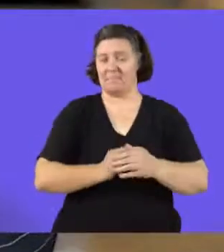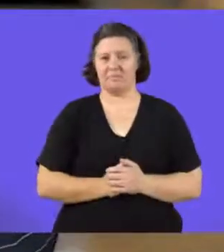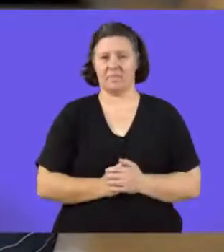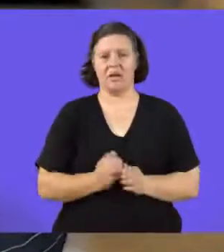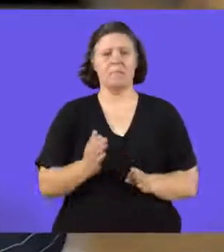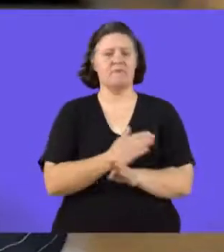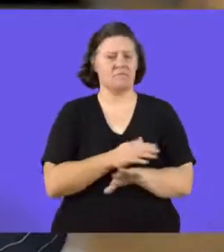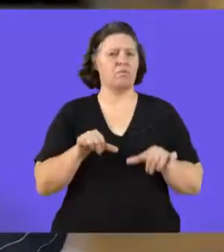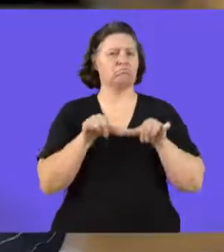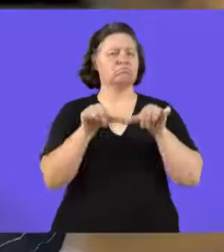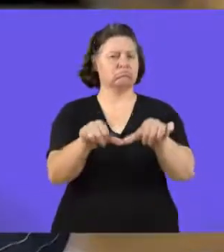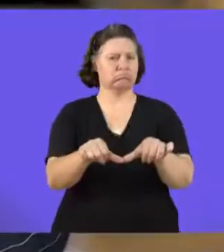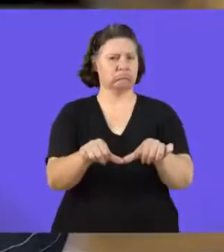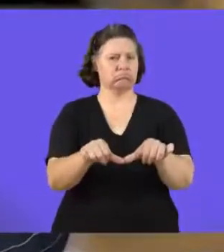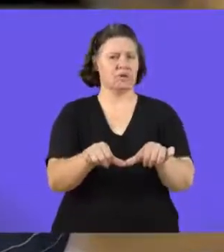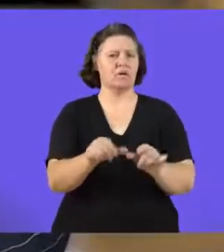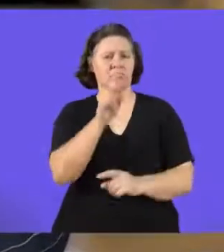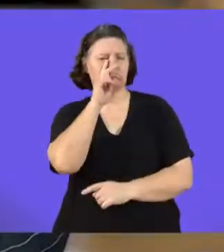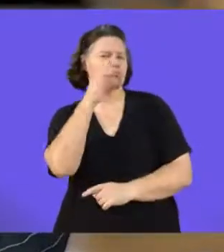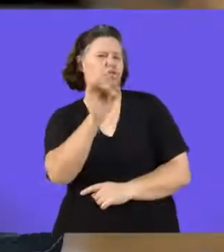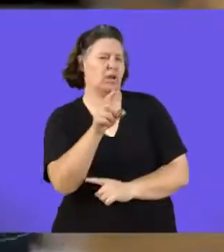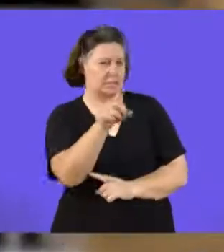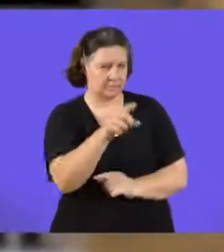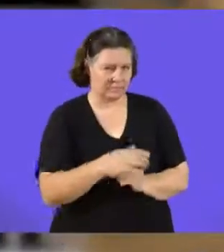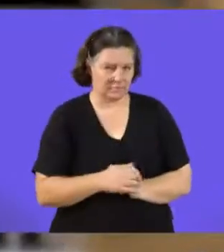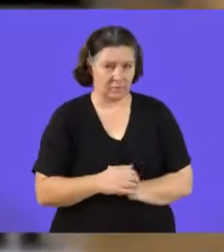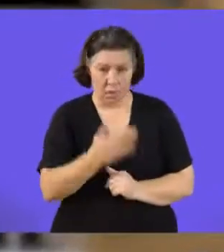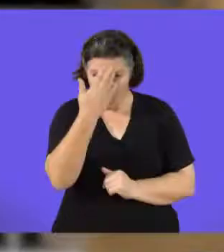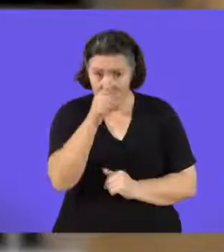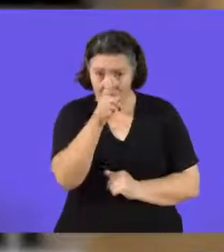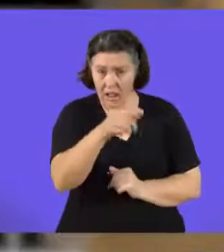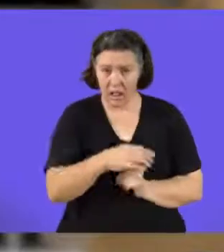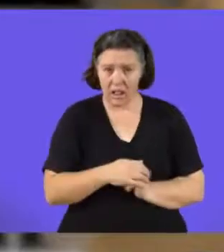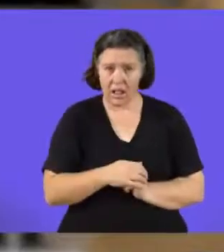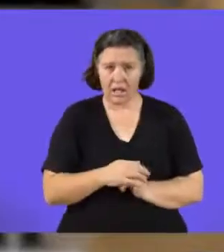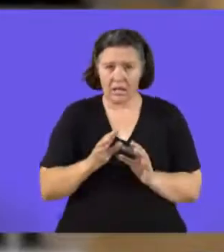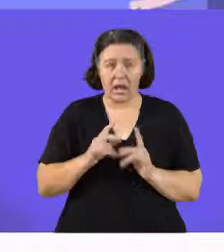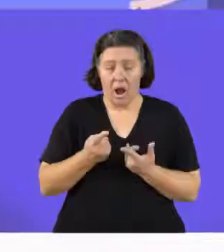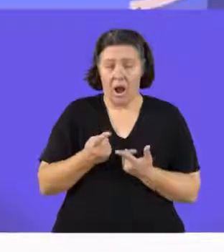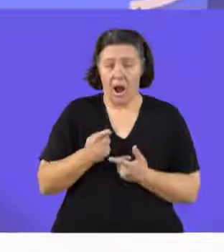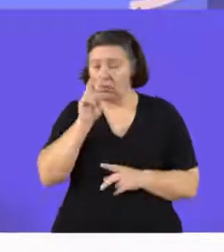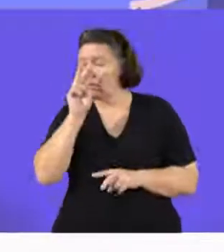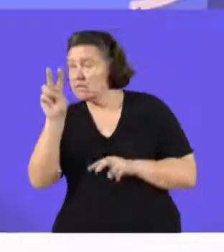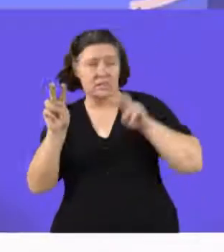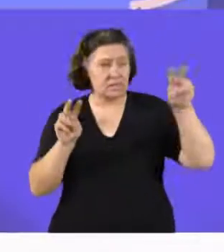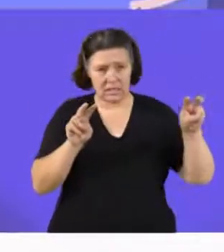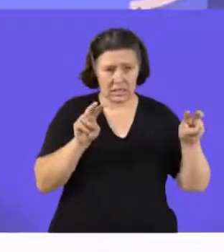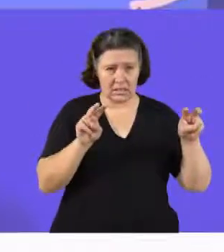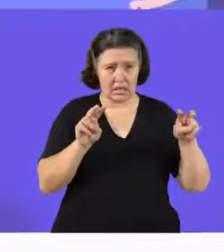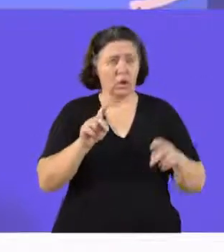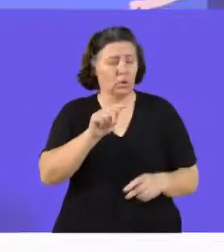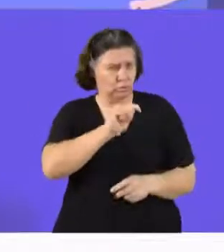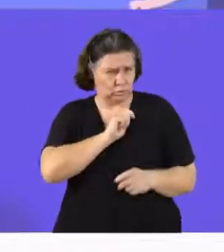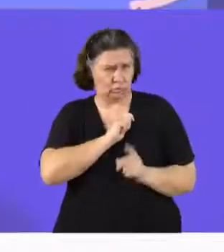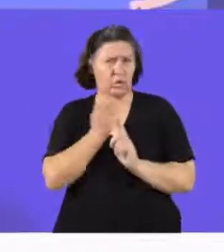time. Now, before I get going, let me quickly just check with you. Did you know that everything that we see